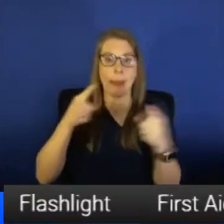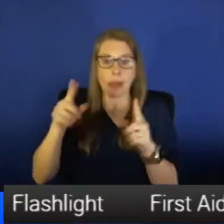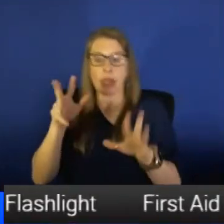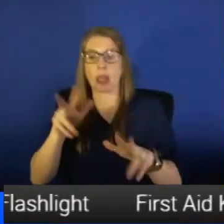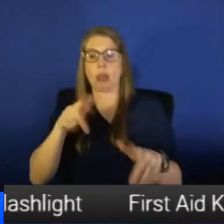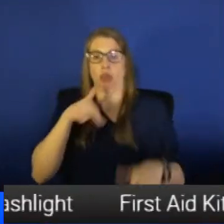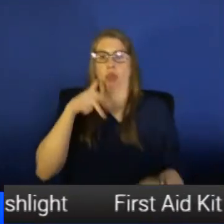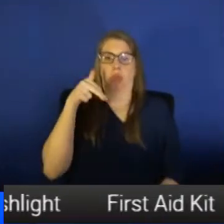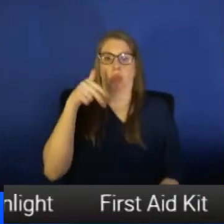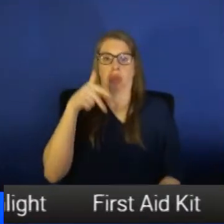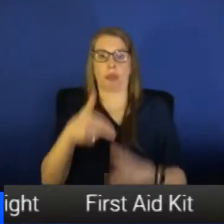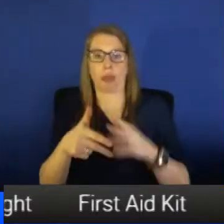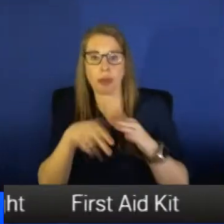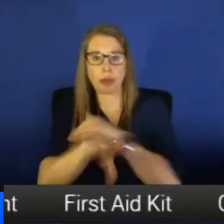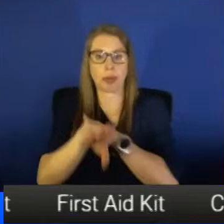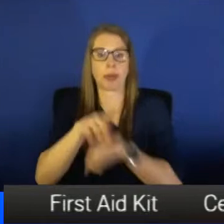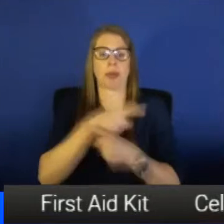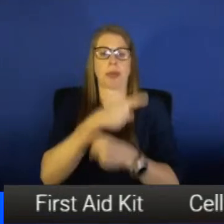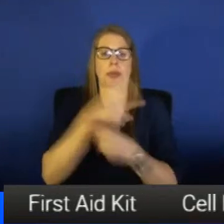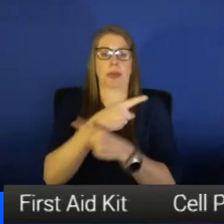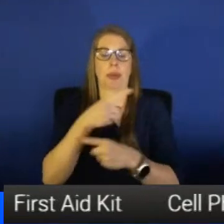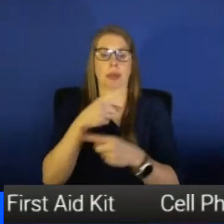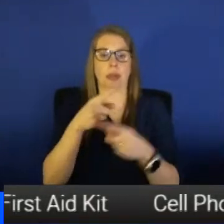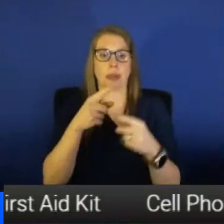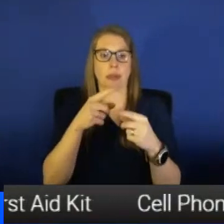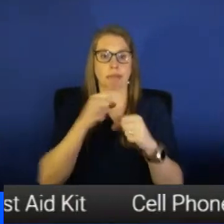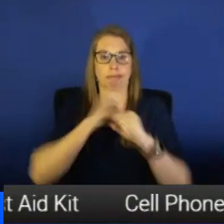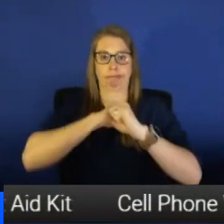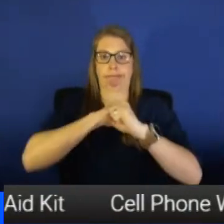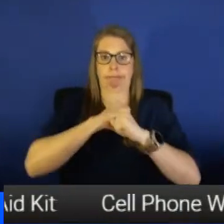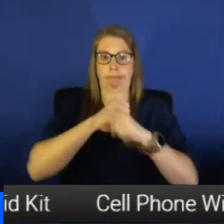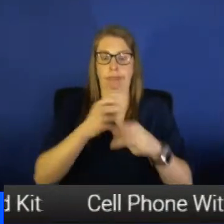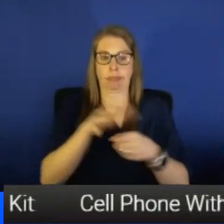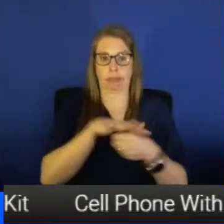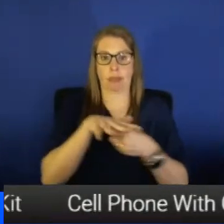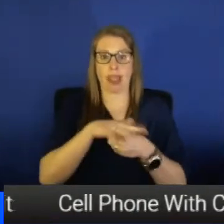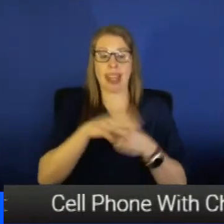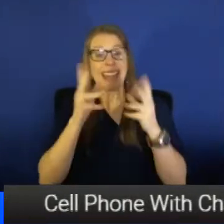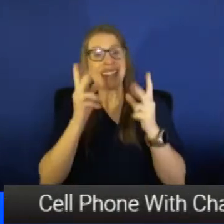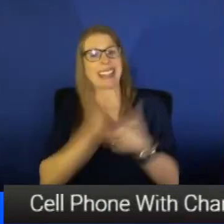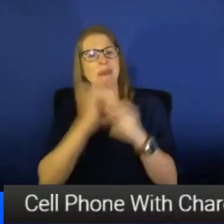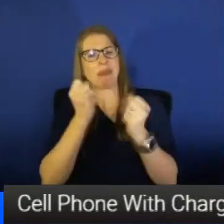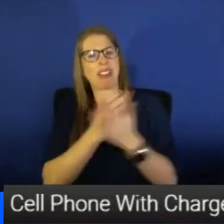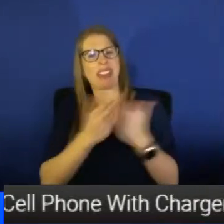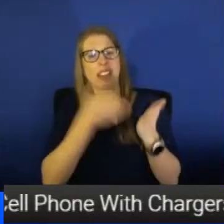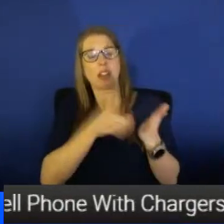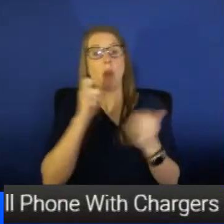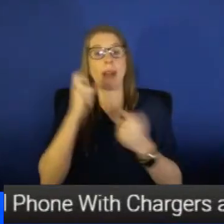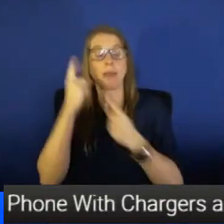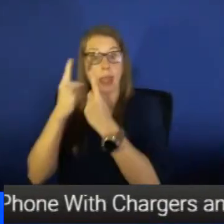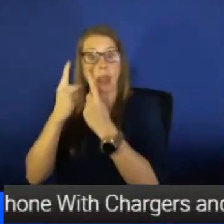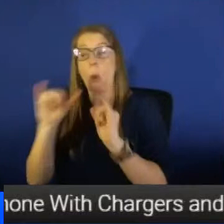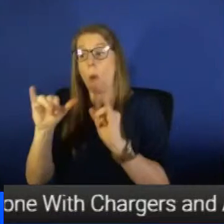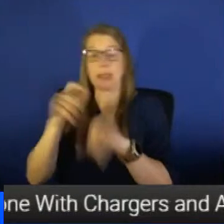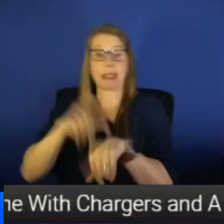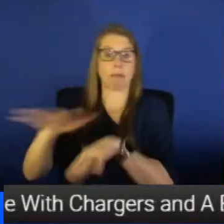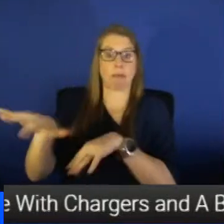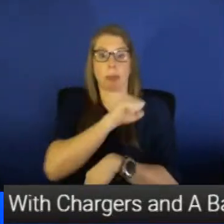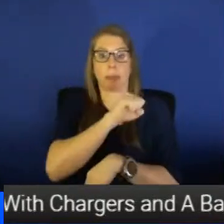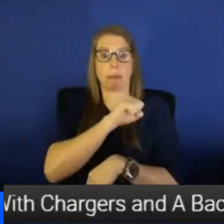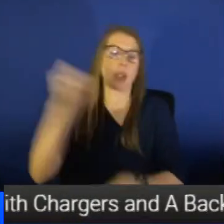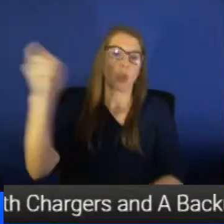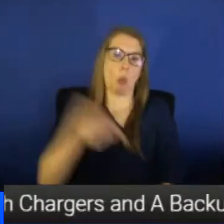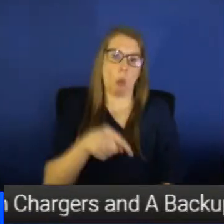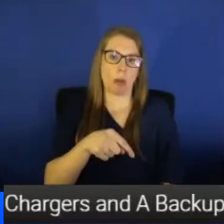sheltering location. Right. So pre-plan, stage all of your equipment there if you need it. That way you don't have to think about it. It's time to go, I'm going. And you can get to